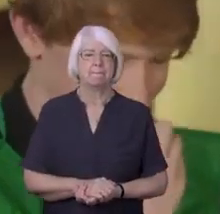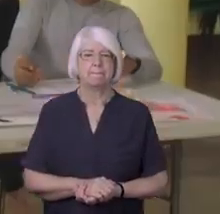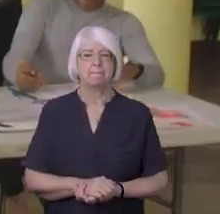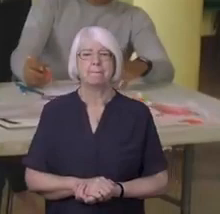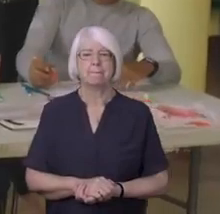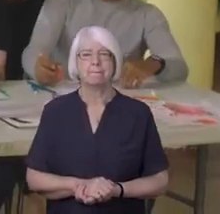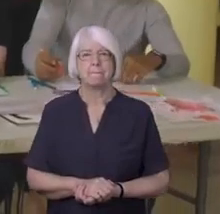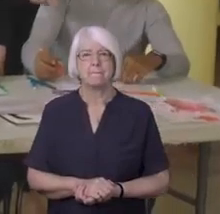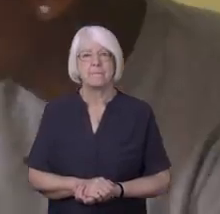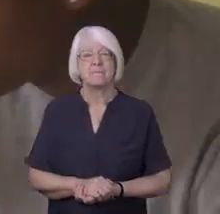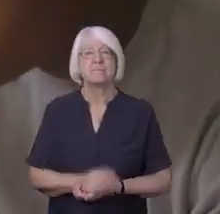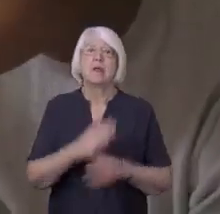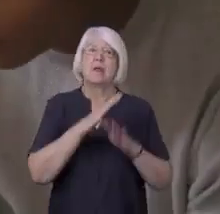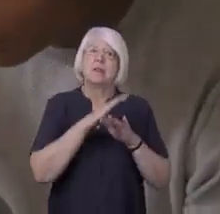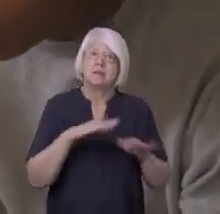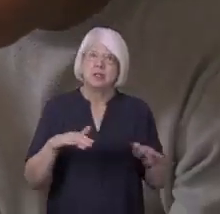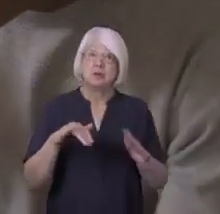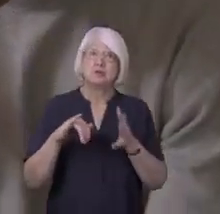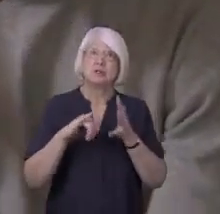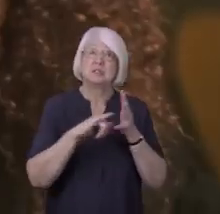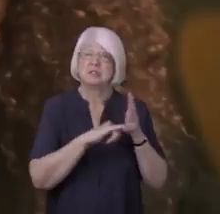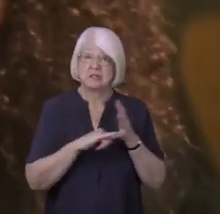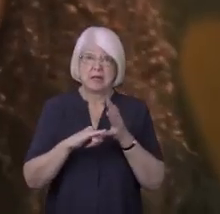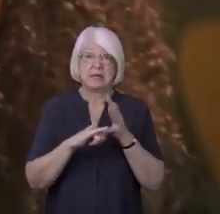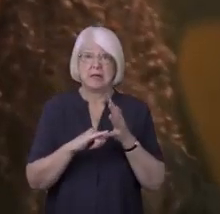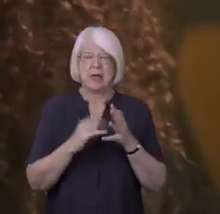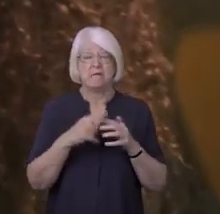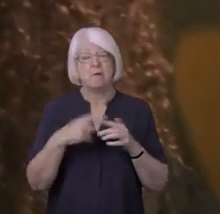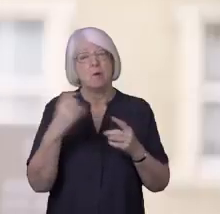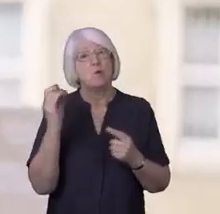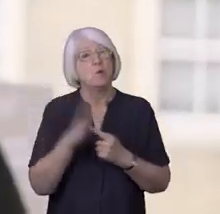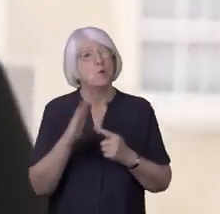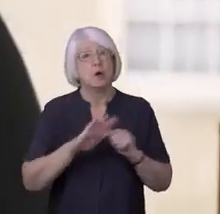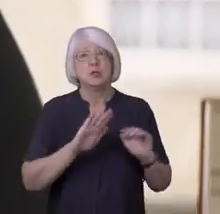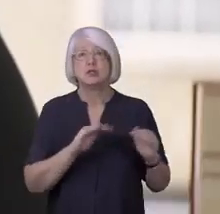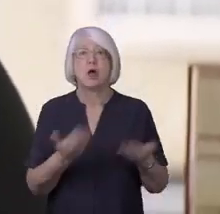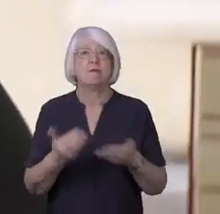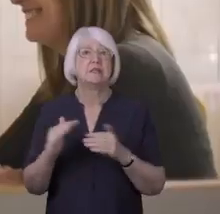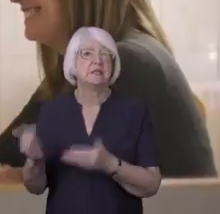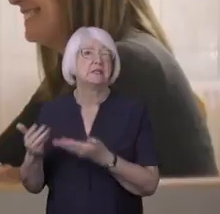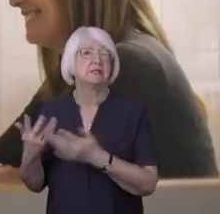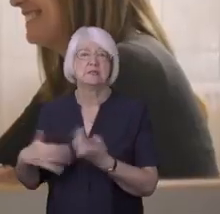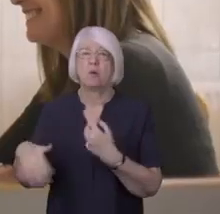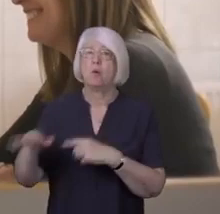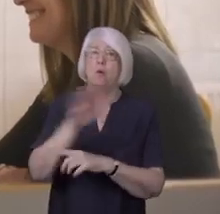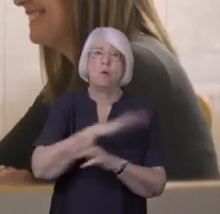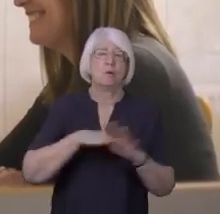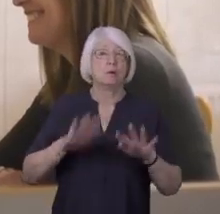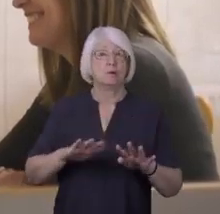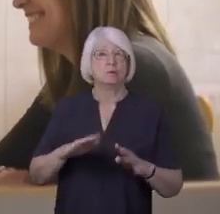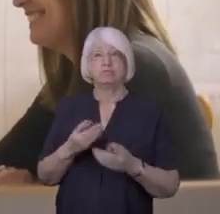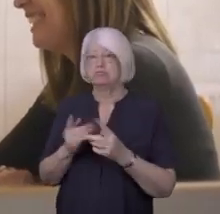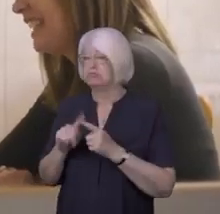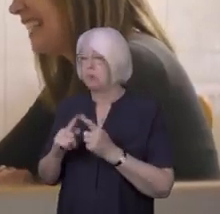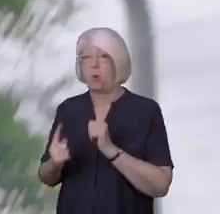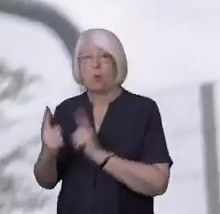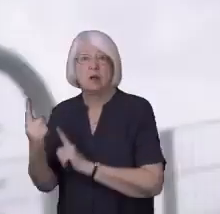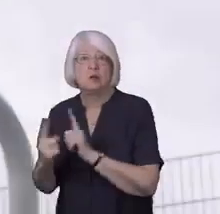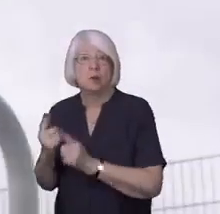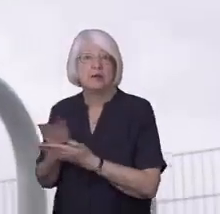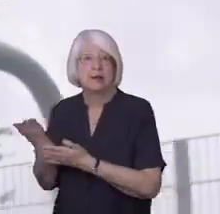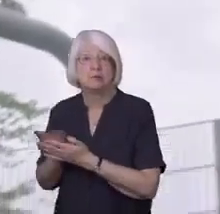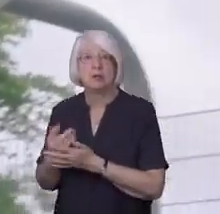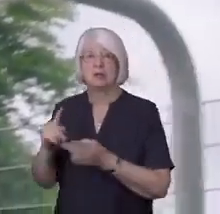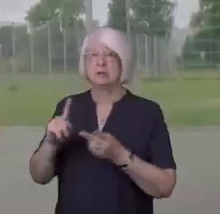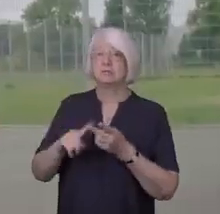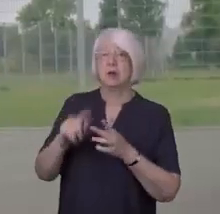The Children's Society run vital services all across the country, helping children through one-to-one counselling and dedicated project